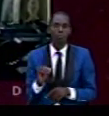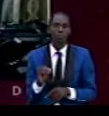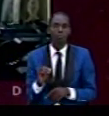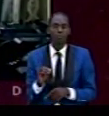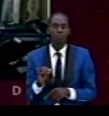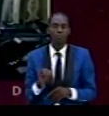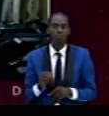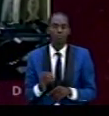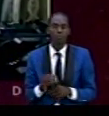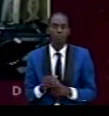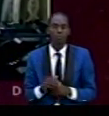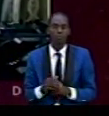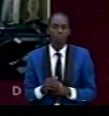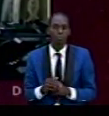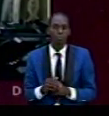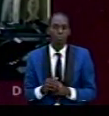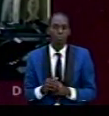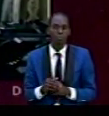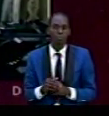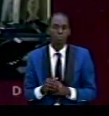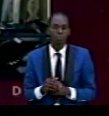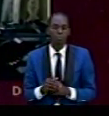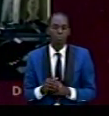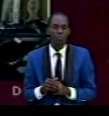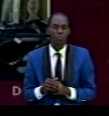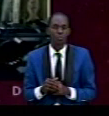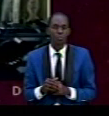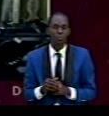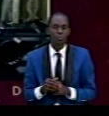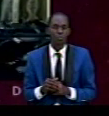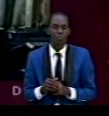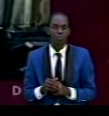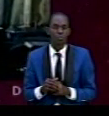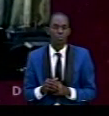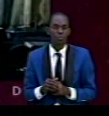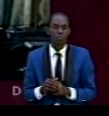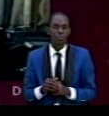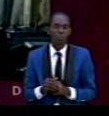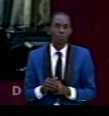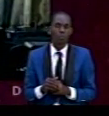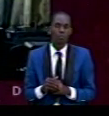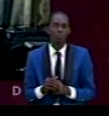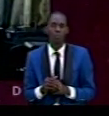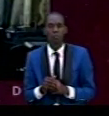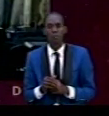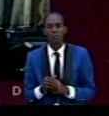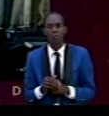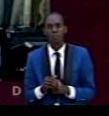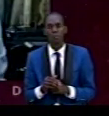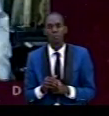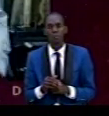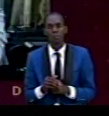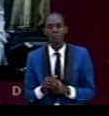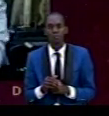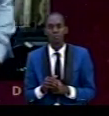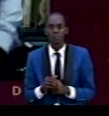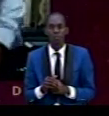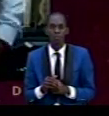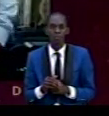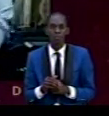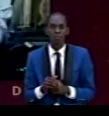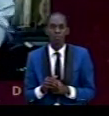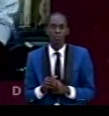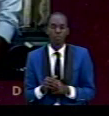Congo, Kinshasa, district of Kingabwa. I'm here to before you to testify the greatness of the Lord. I was having